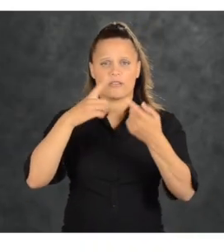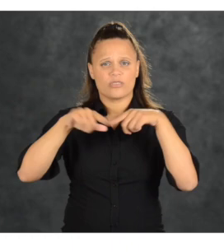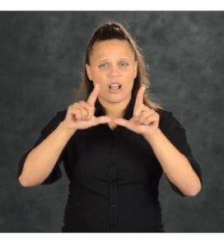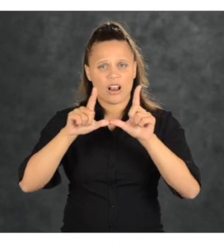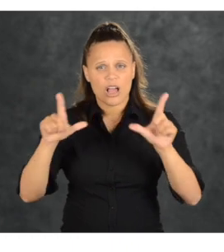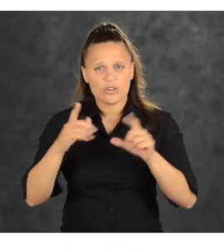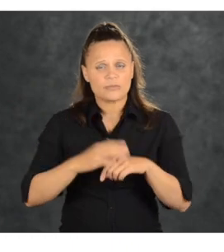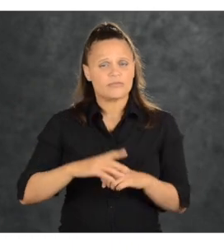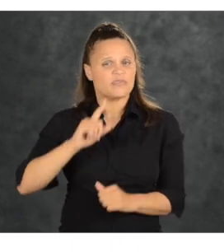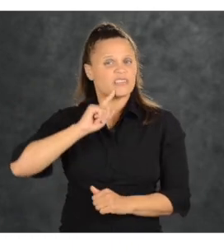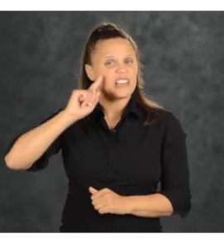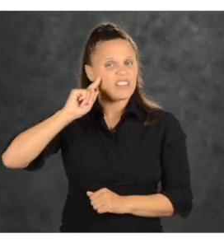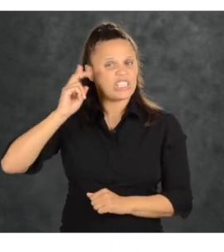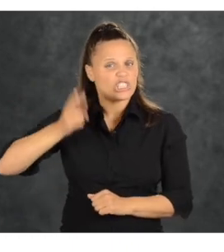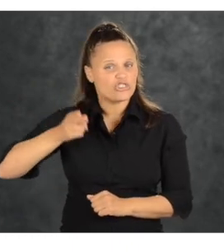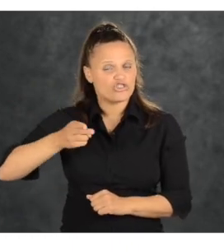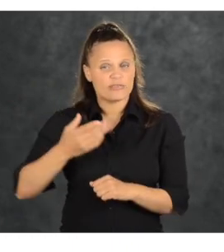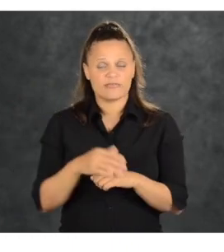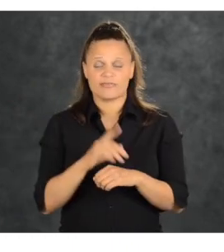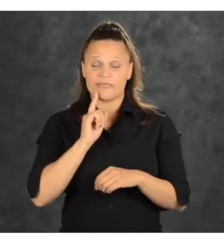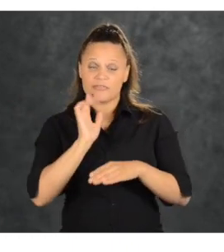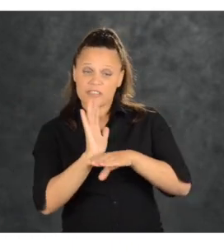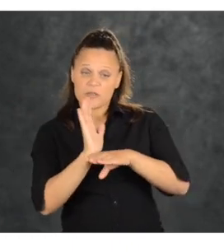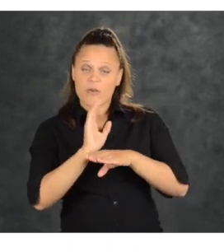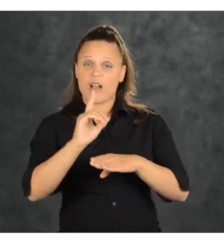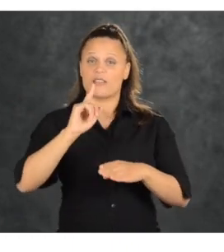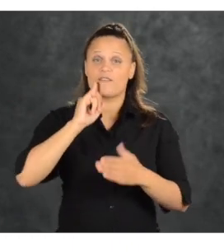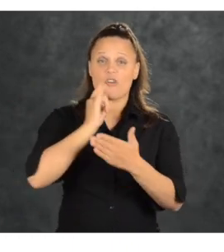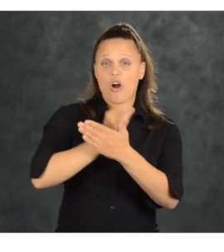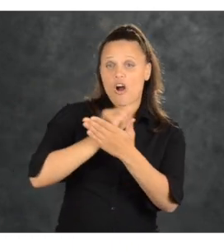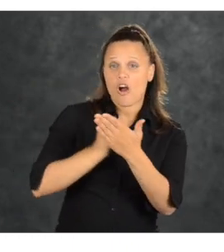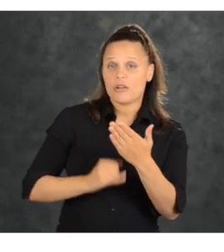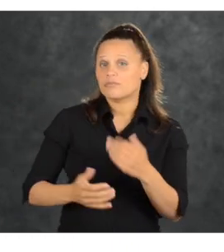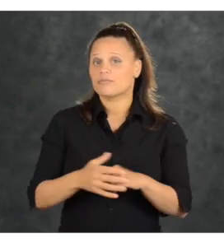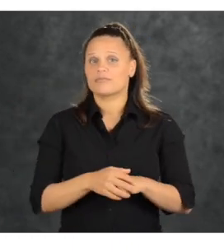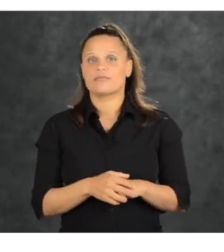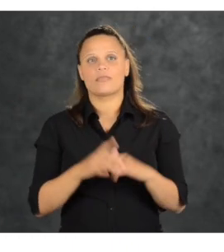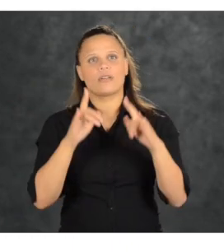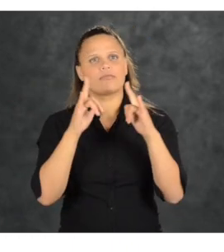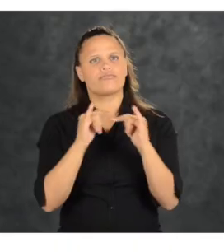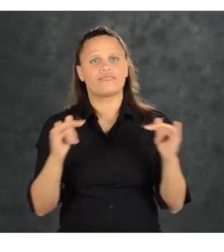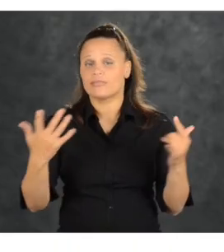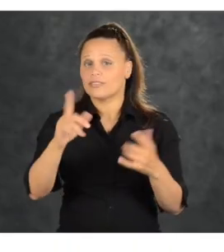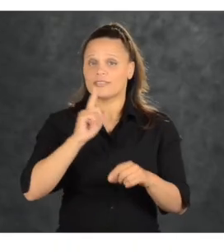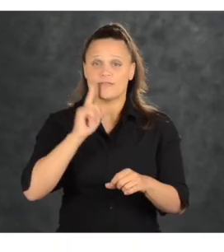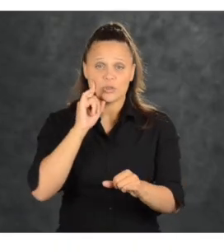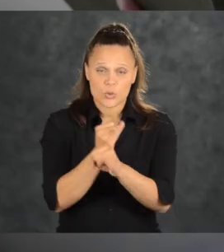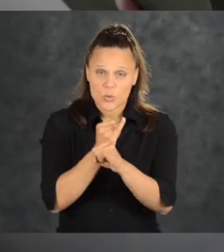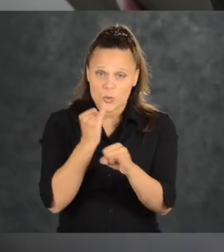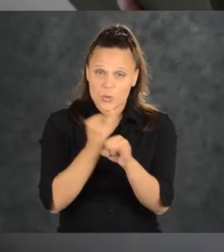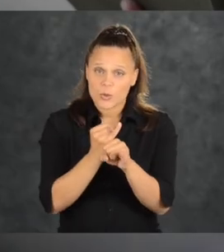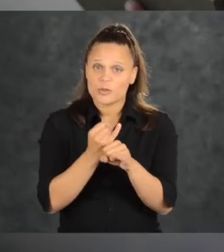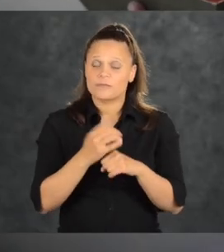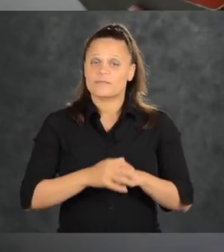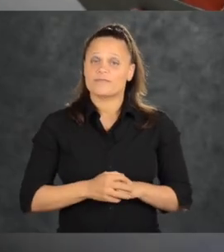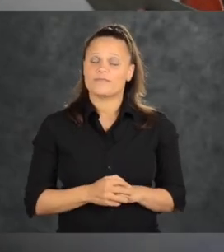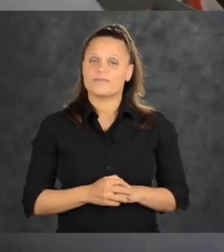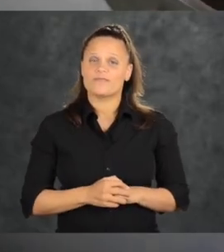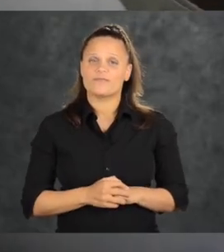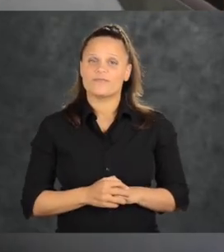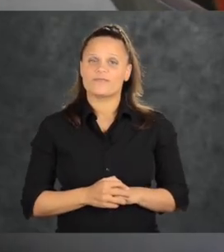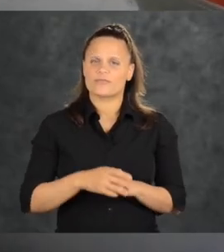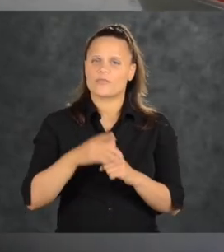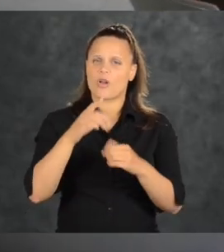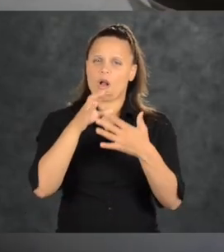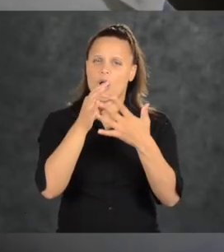open position, while a situational assessment provides a short-term work trial to assess skills. Several key people